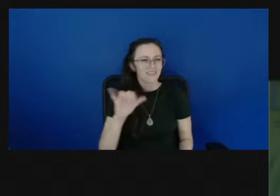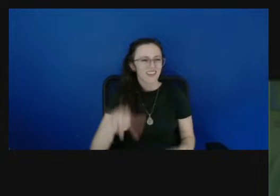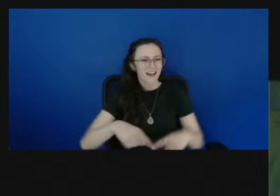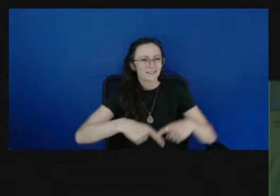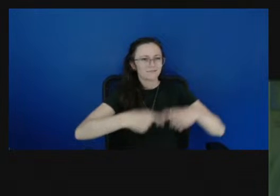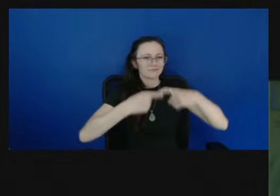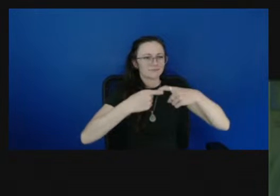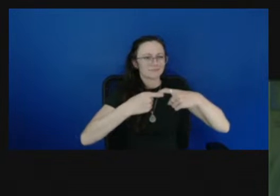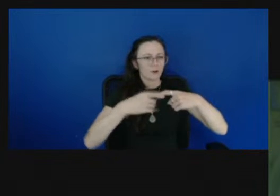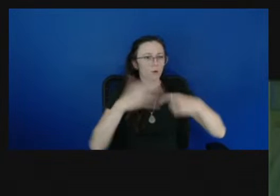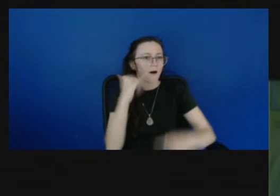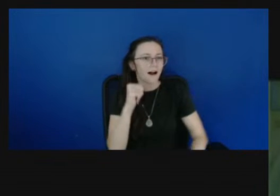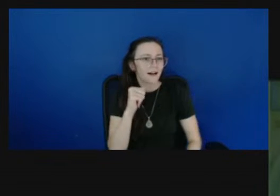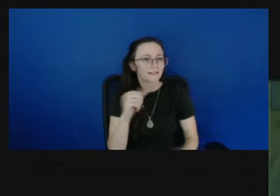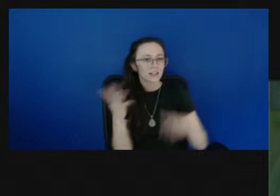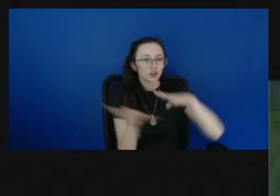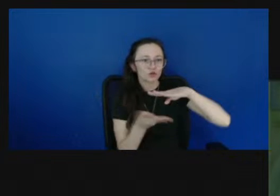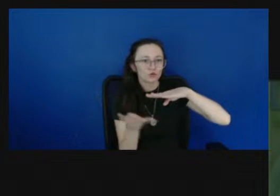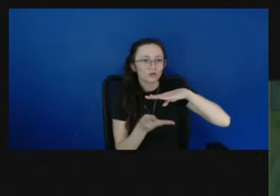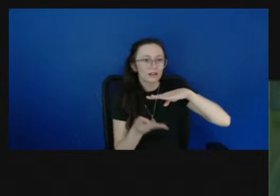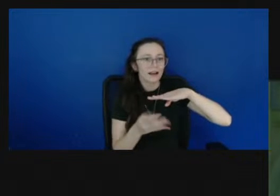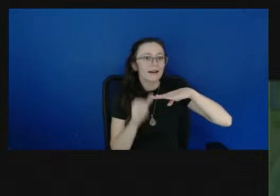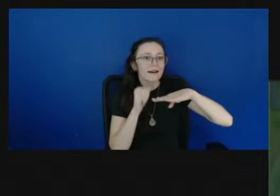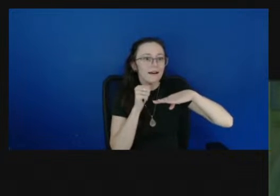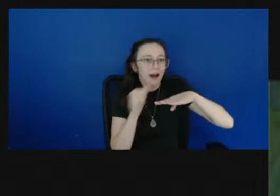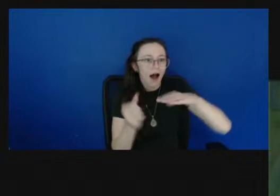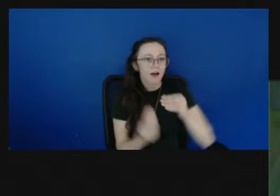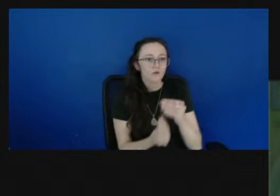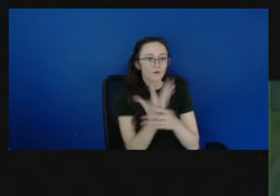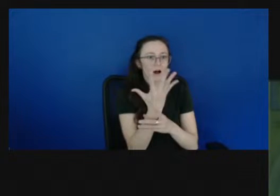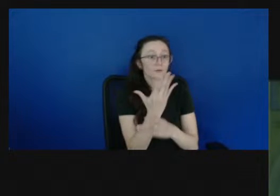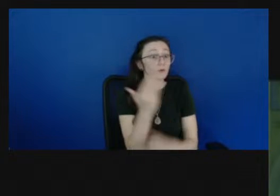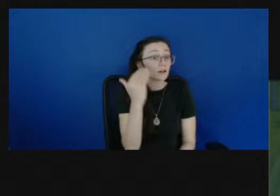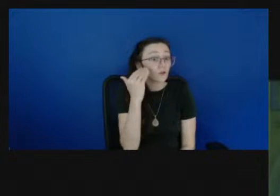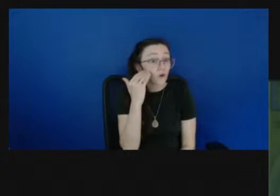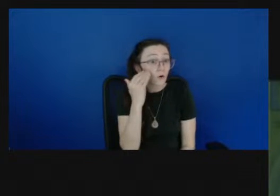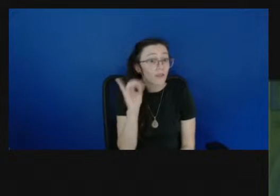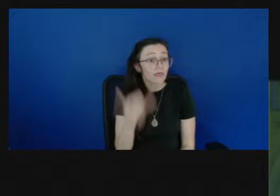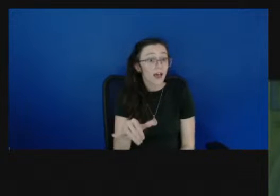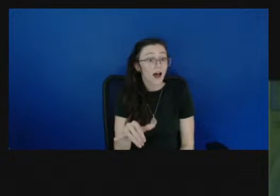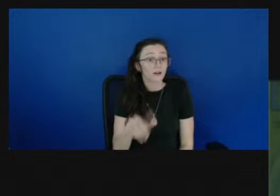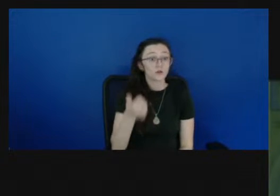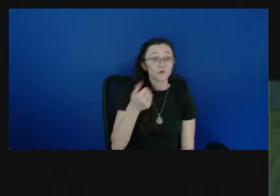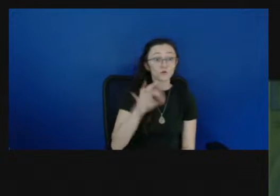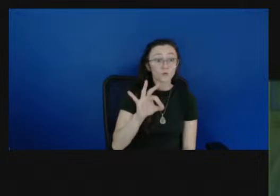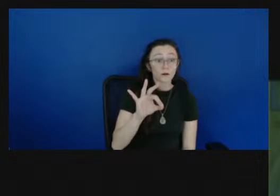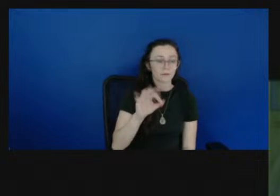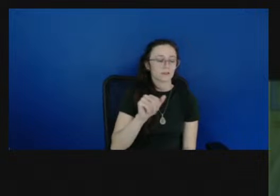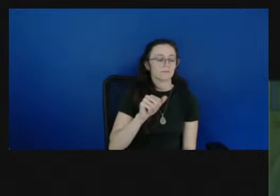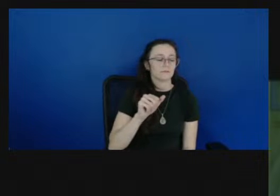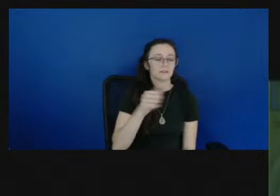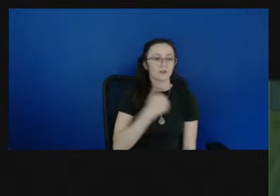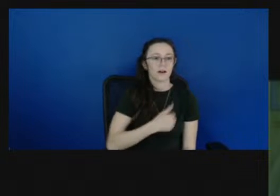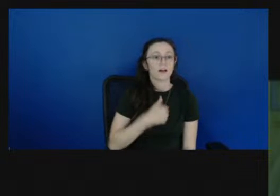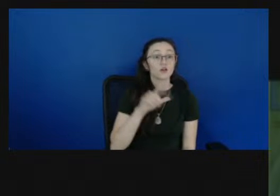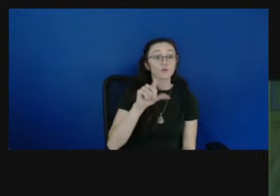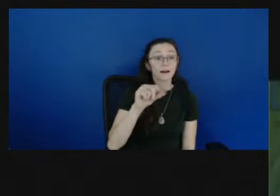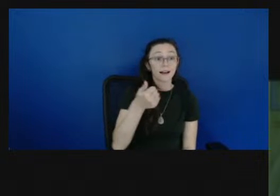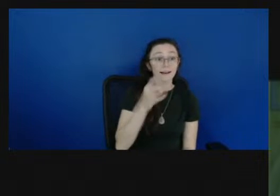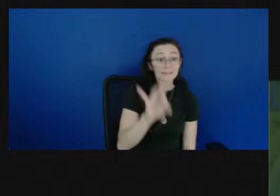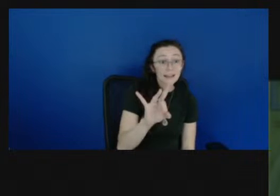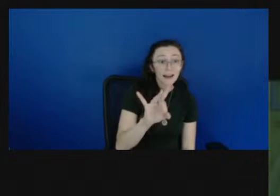not erupt? Why did it stay underground? We know that it erupted in that area in 2018, 1960,